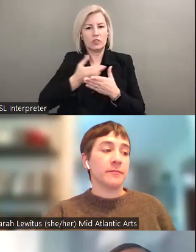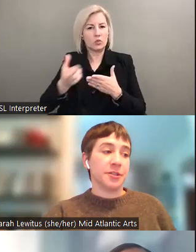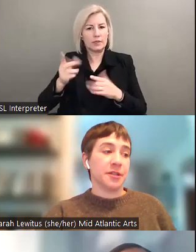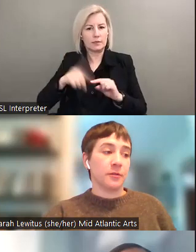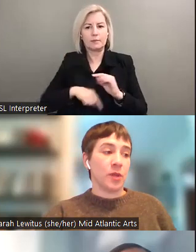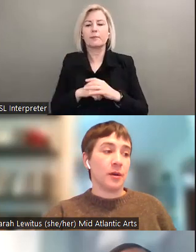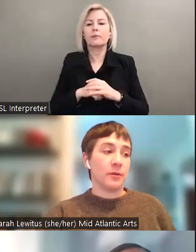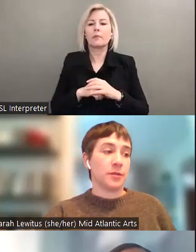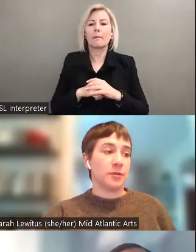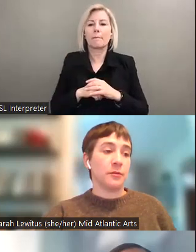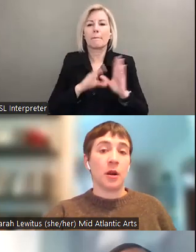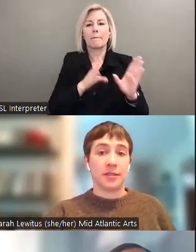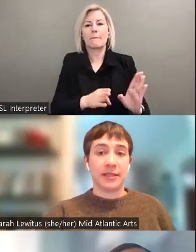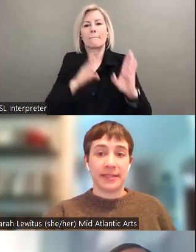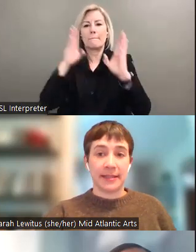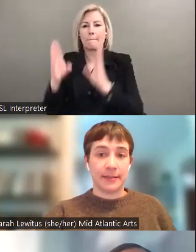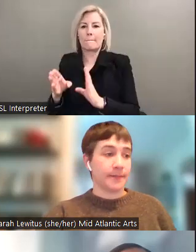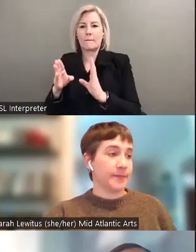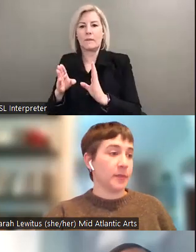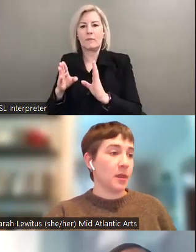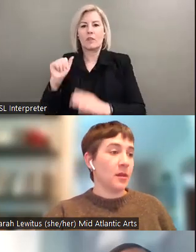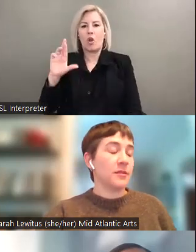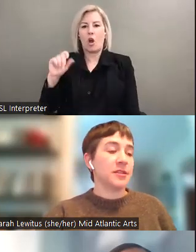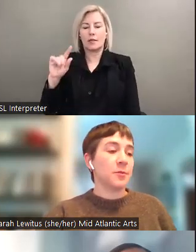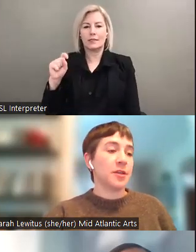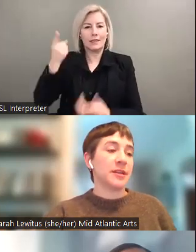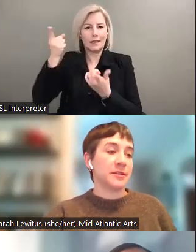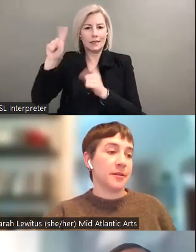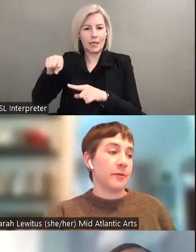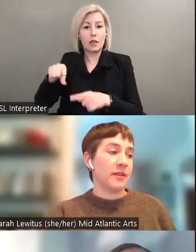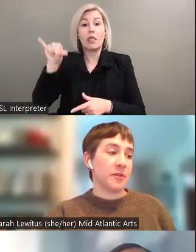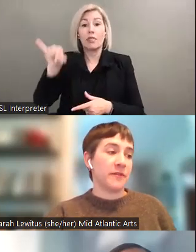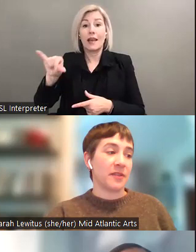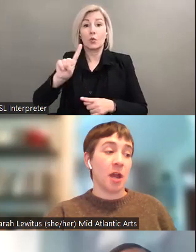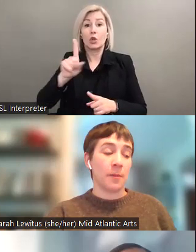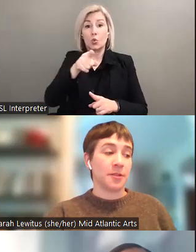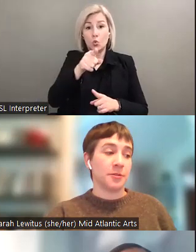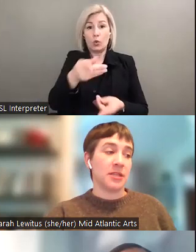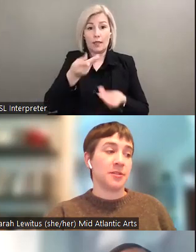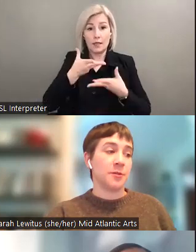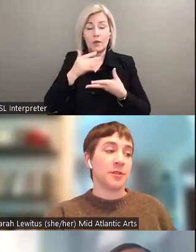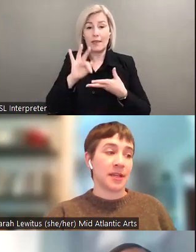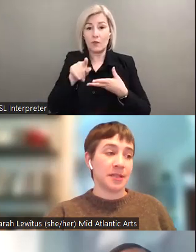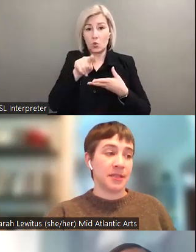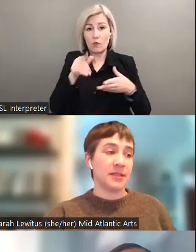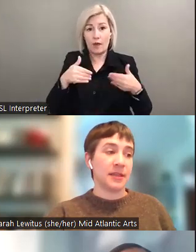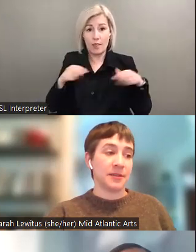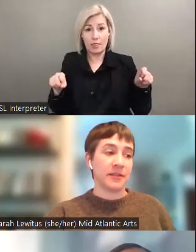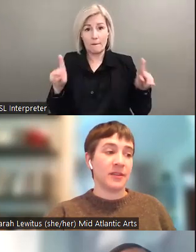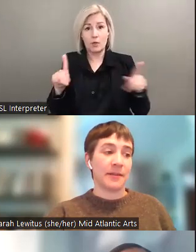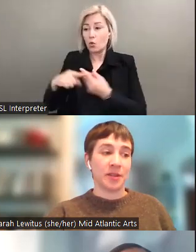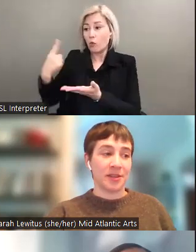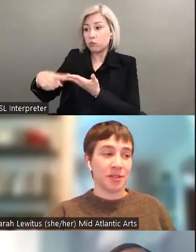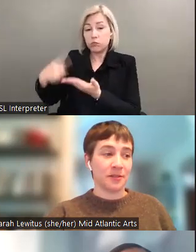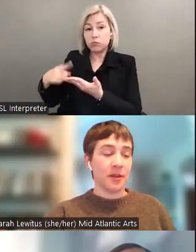Moving on from budget, we go to artist consent. This is where you let us know if you've had the opportunity to discuss the details